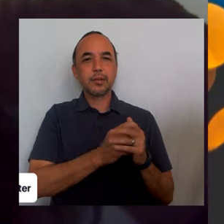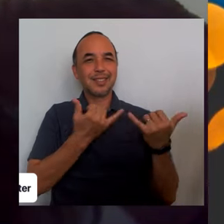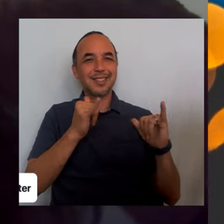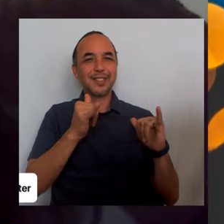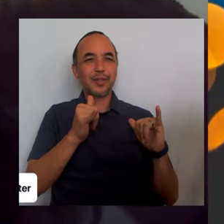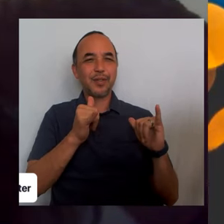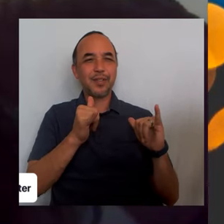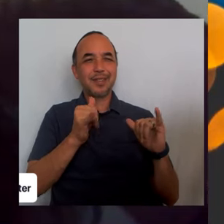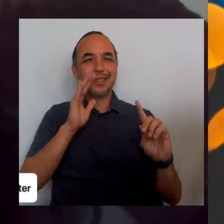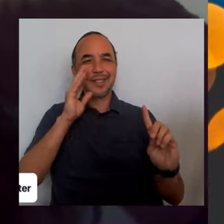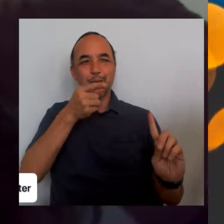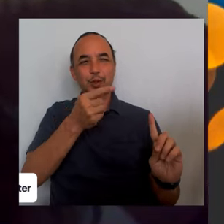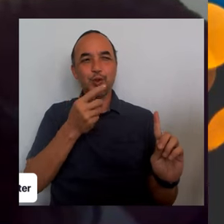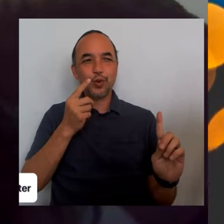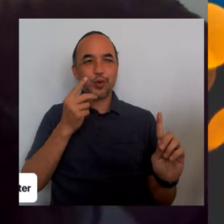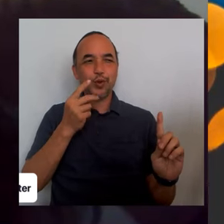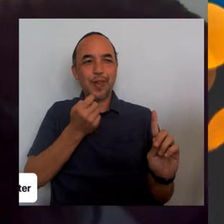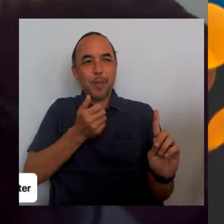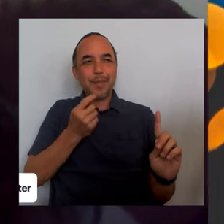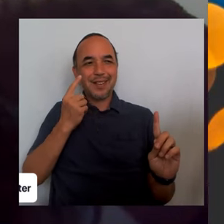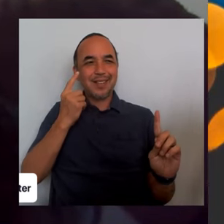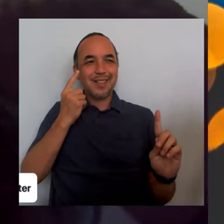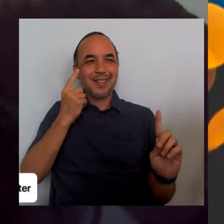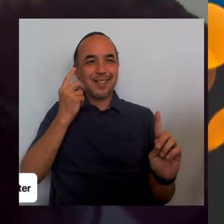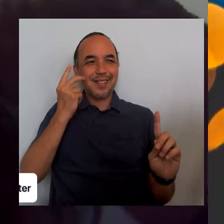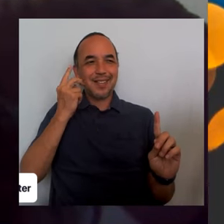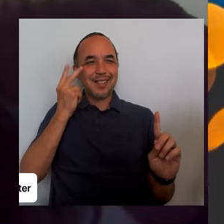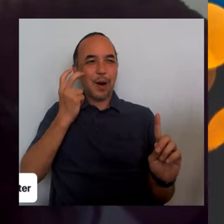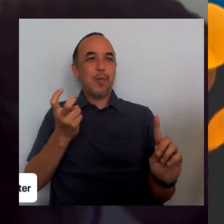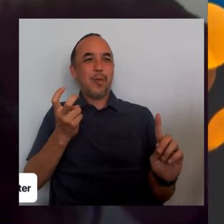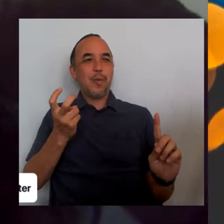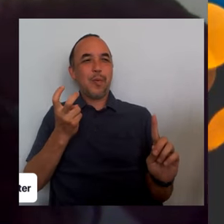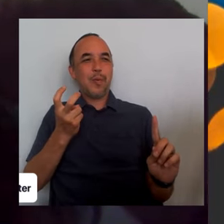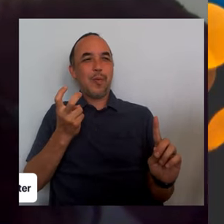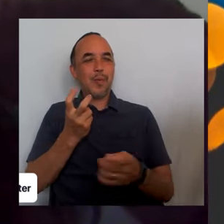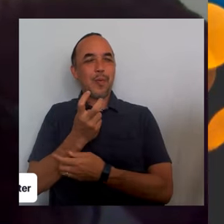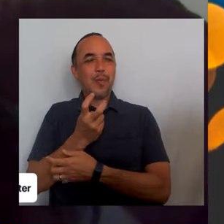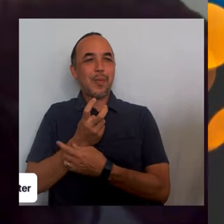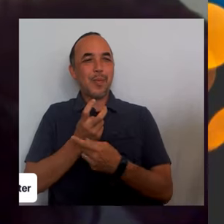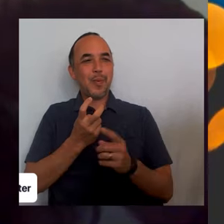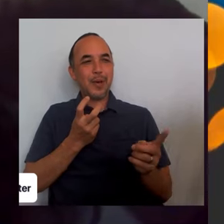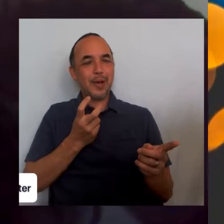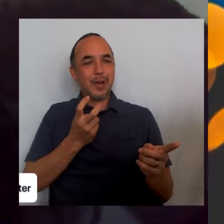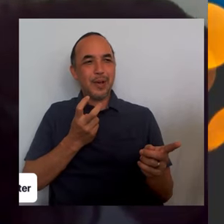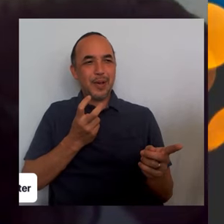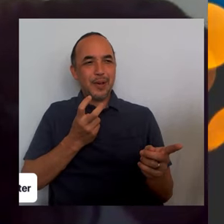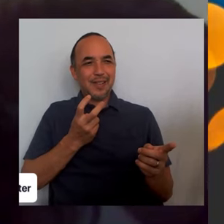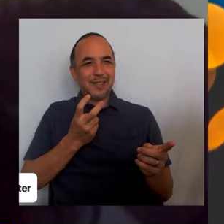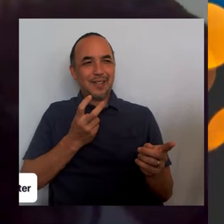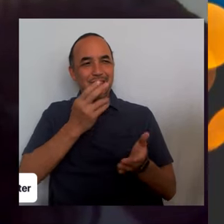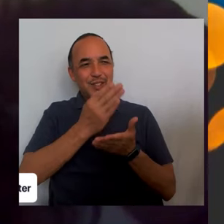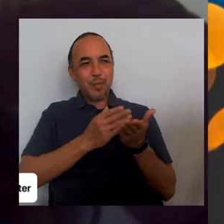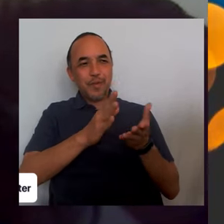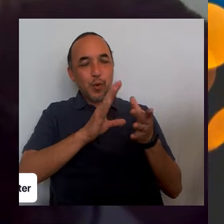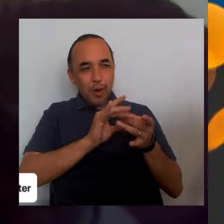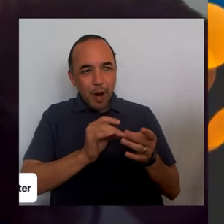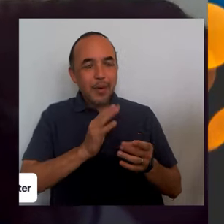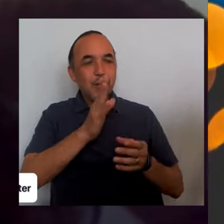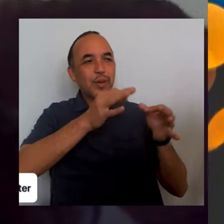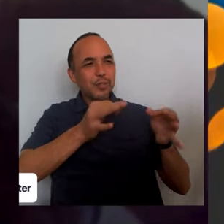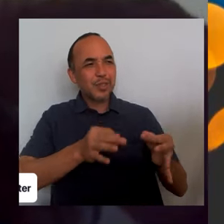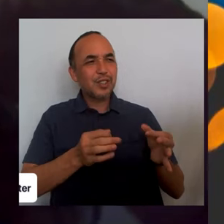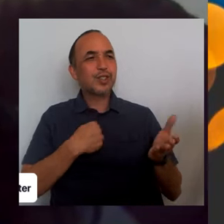skepticism with you in some of the things that you said and some of your explanations. And I wonder, do you